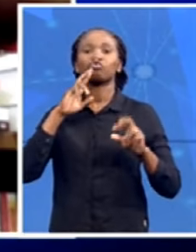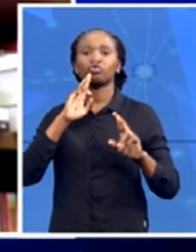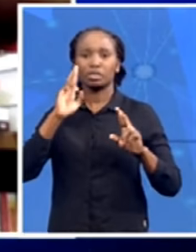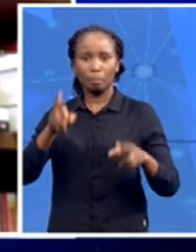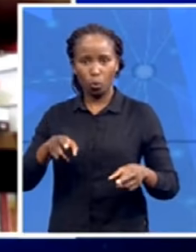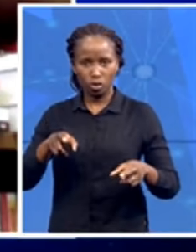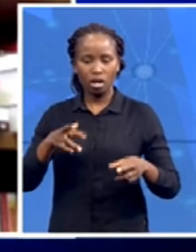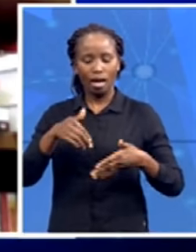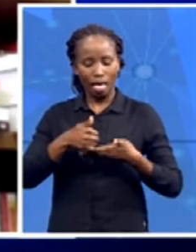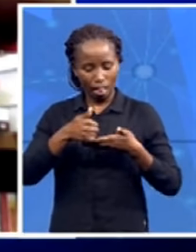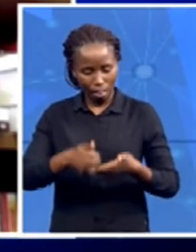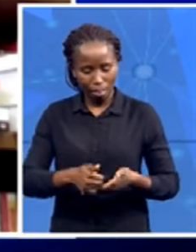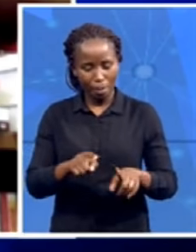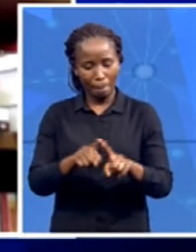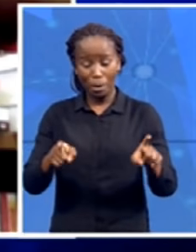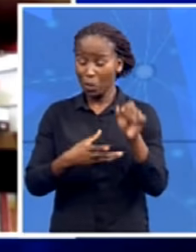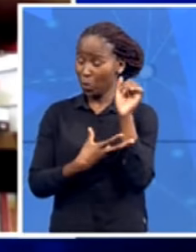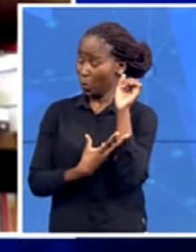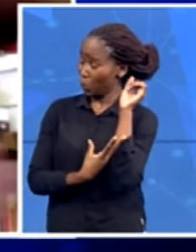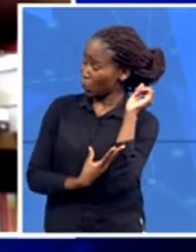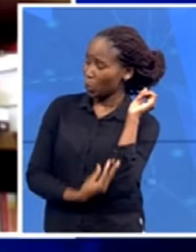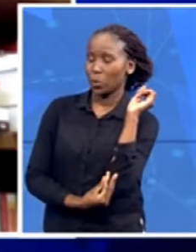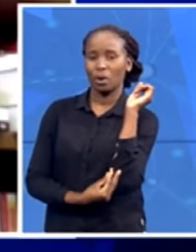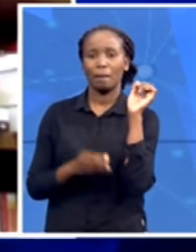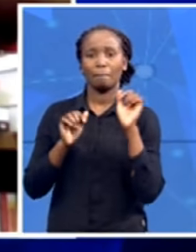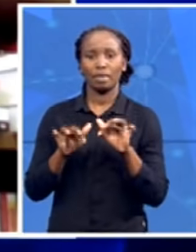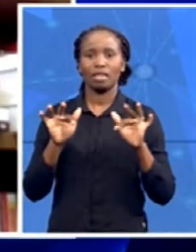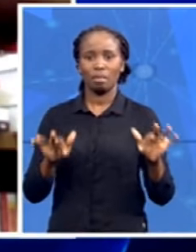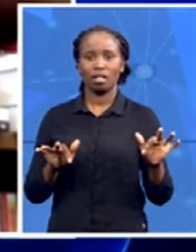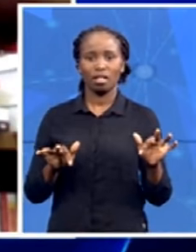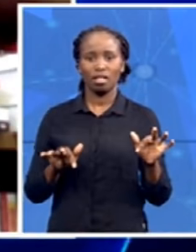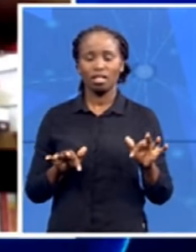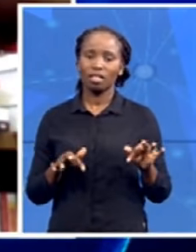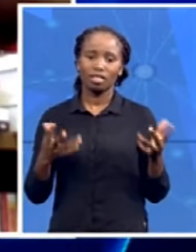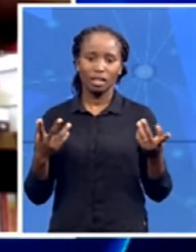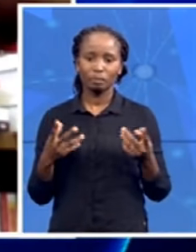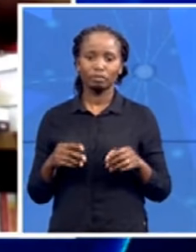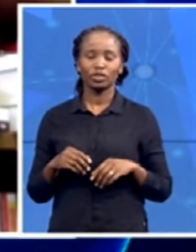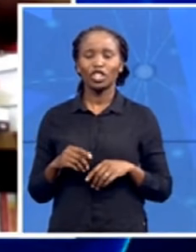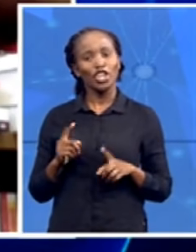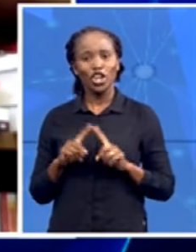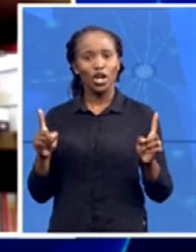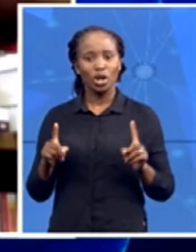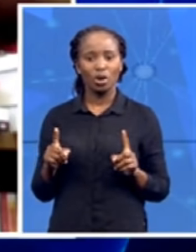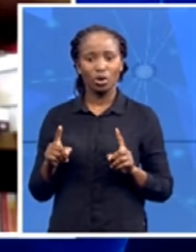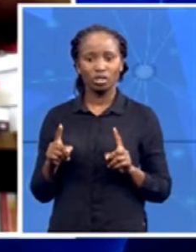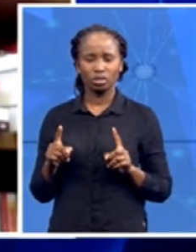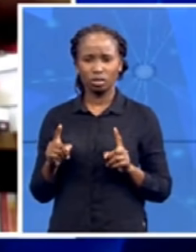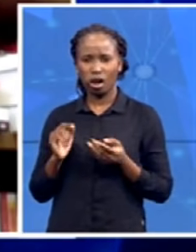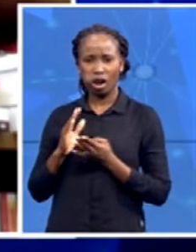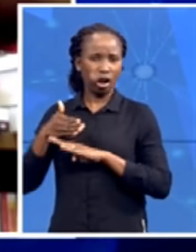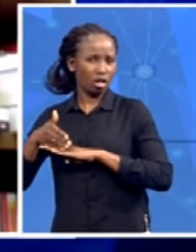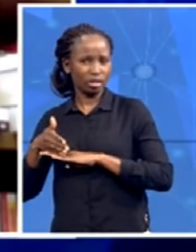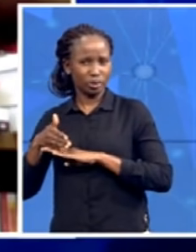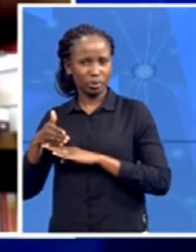ground, and not come across to be gravitating to the middle class. That's why there was a great